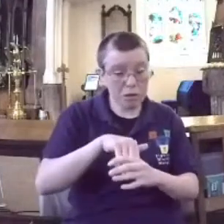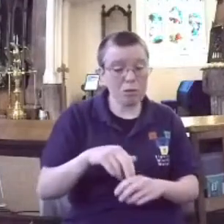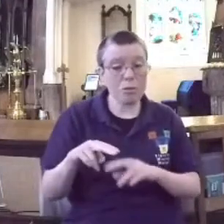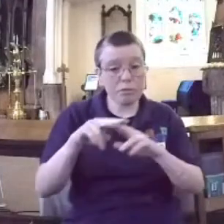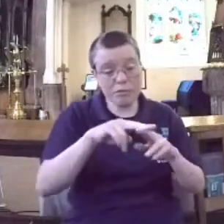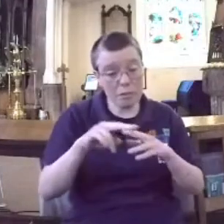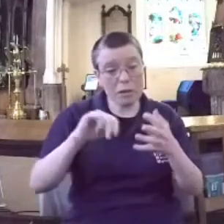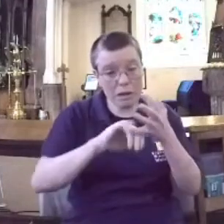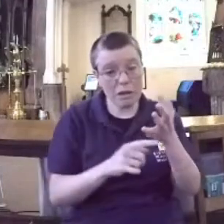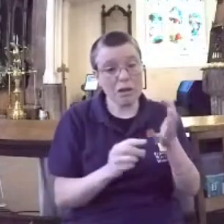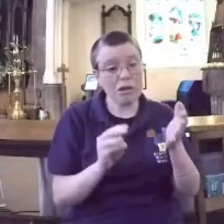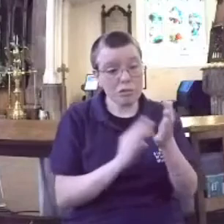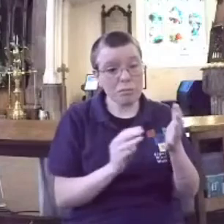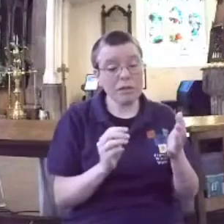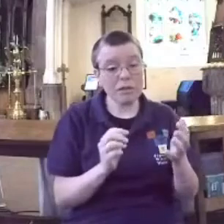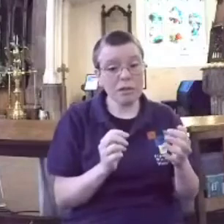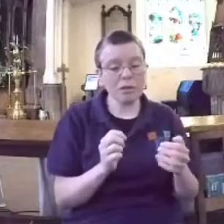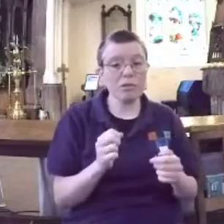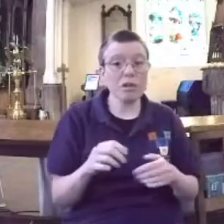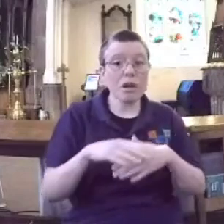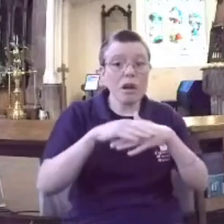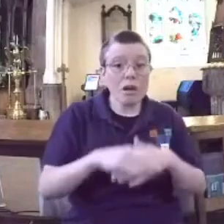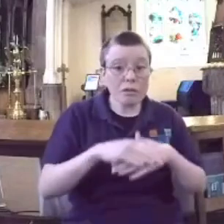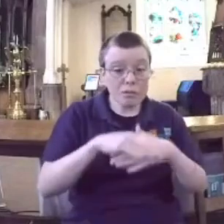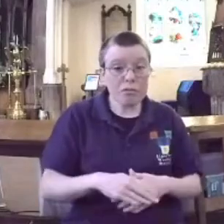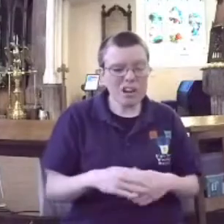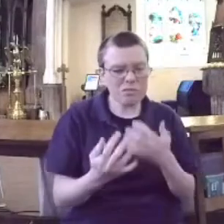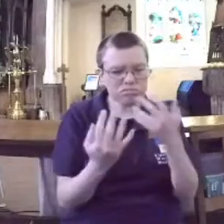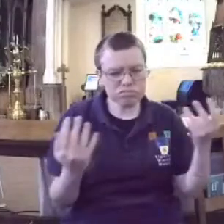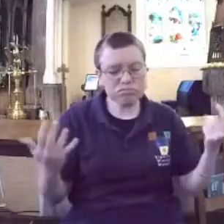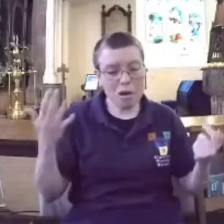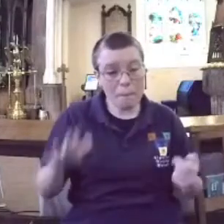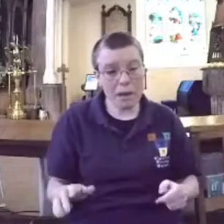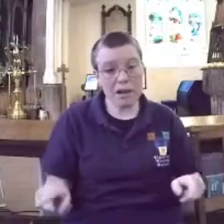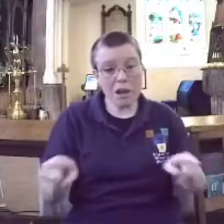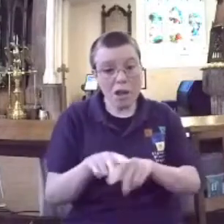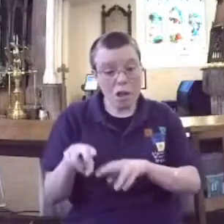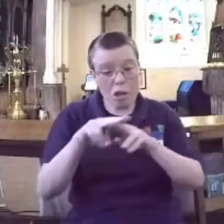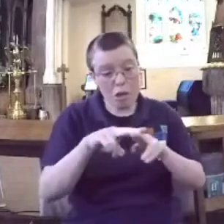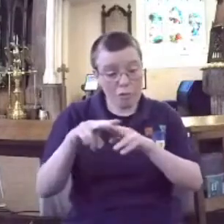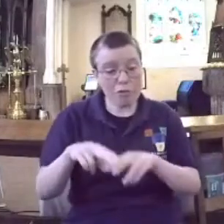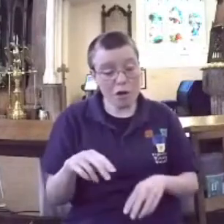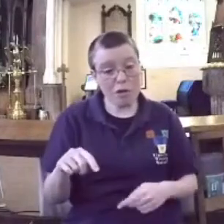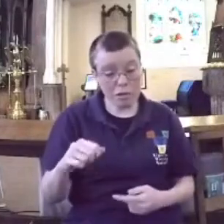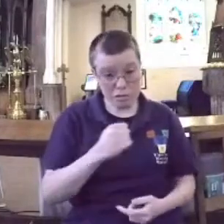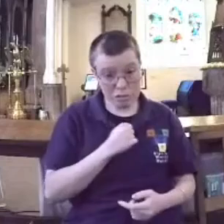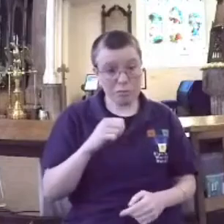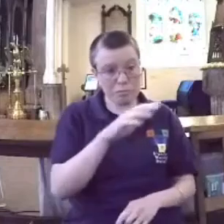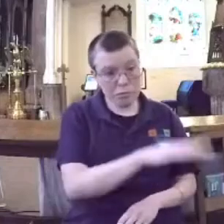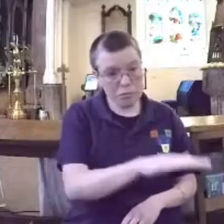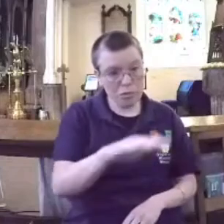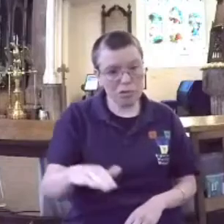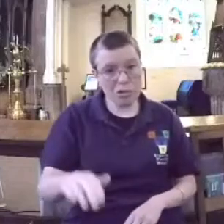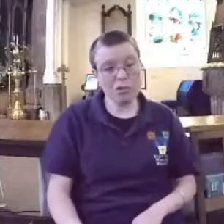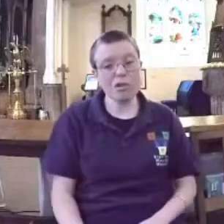Matthew's, and there have been many friends who have acted as father figures to my children, and they in turn have felt comfortable